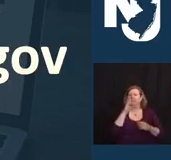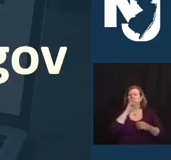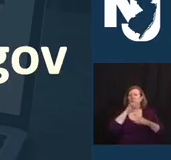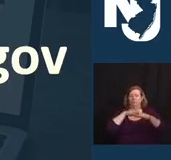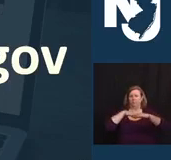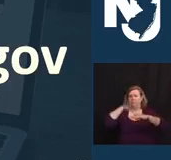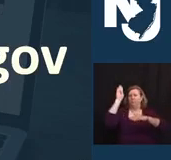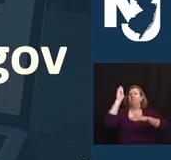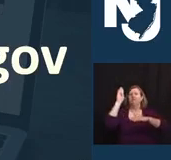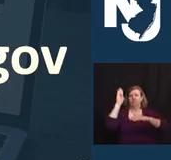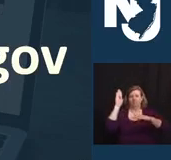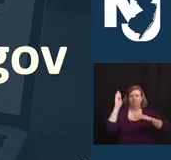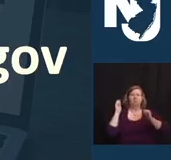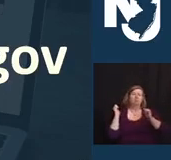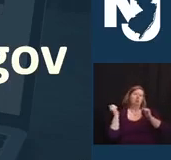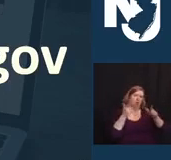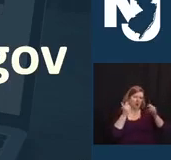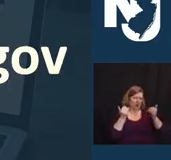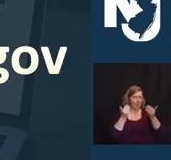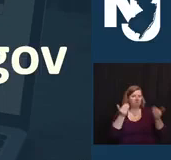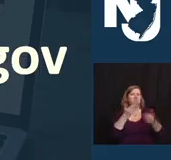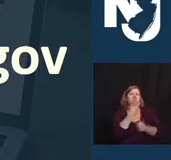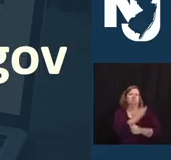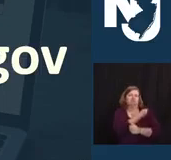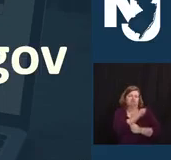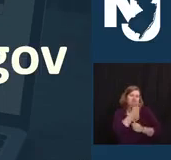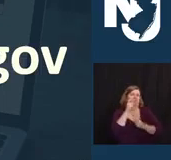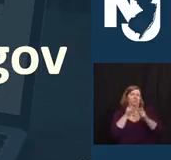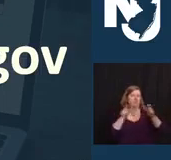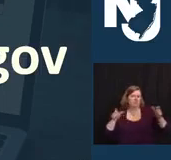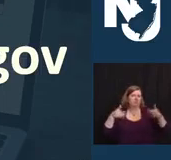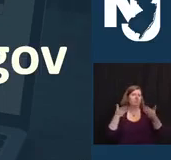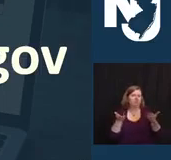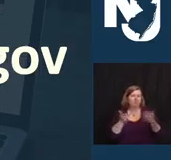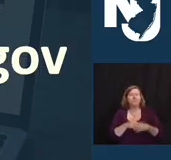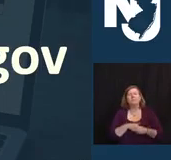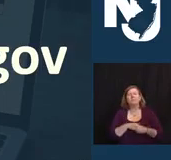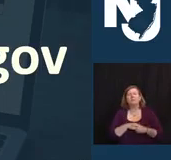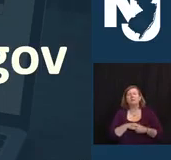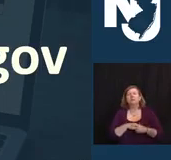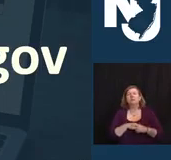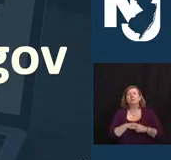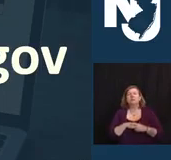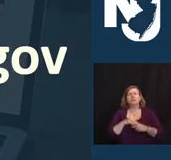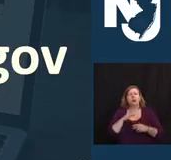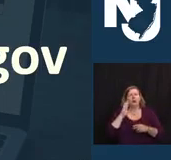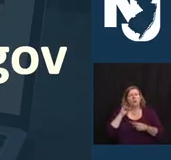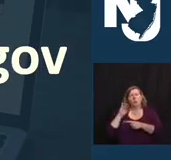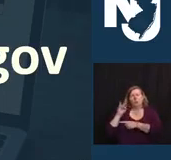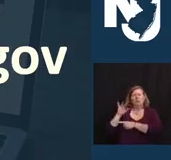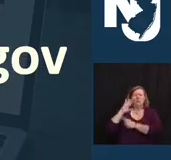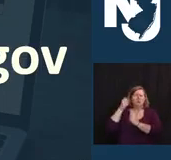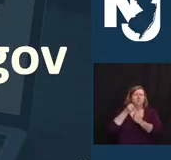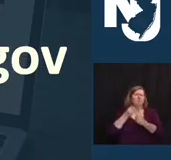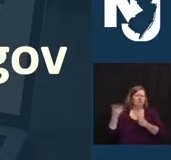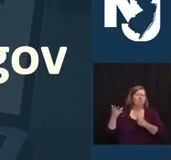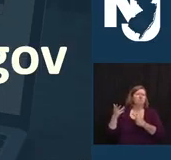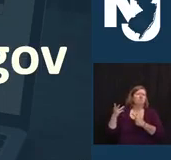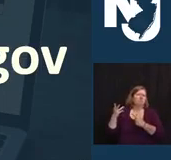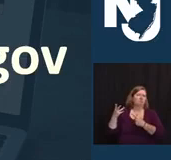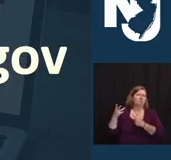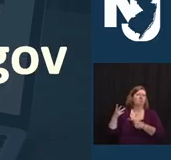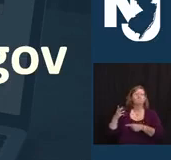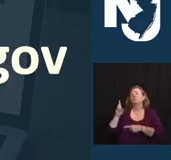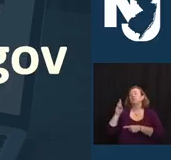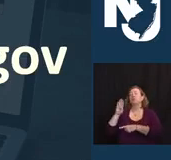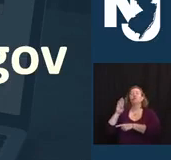pushing forward with the tools available to us. And again, I know that Judy will have more to say on this, and she and Dr. Bresnitz and